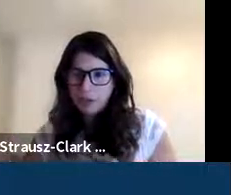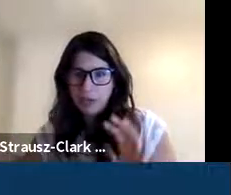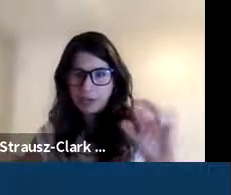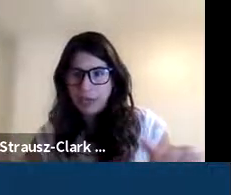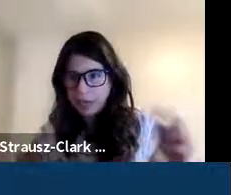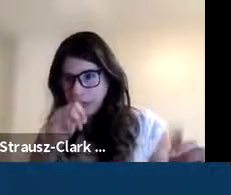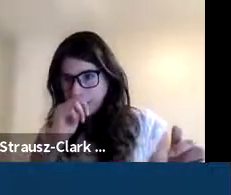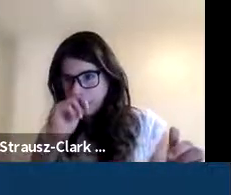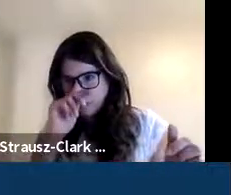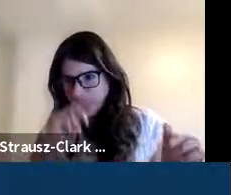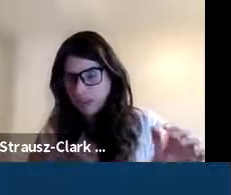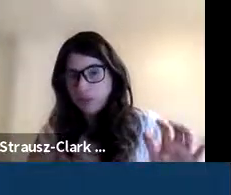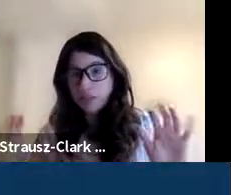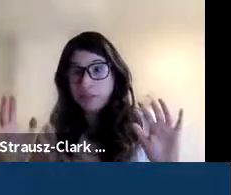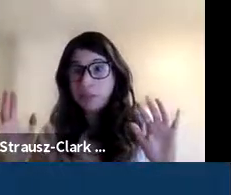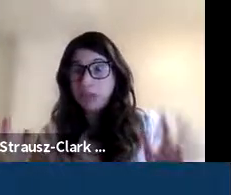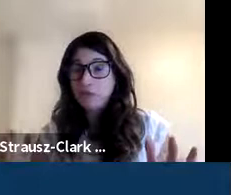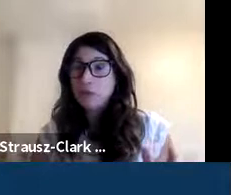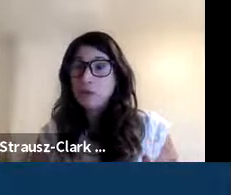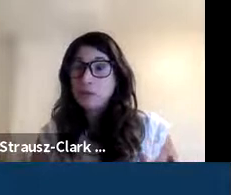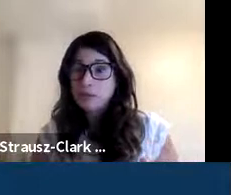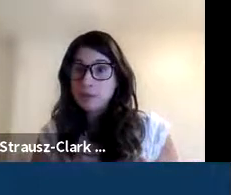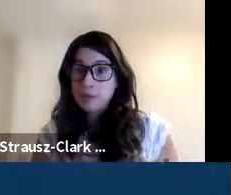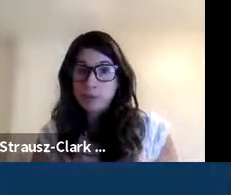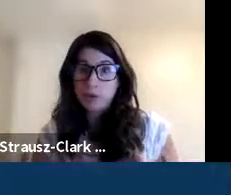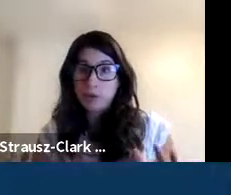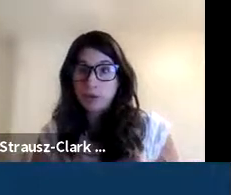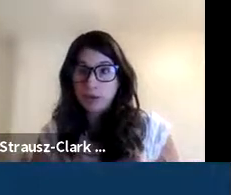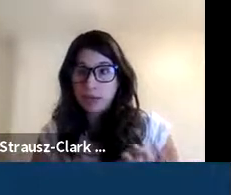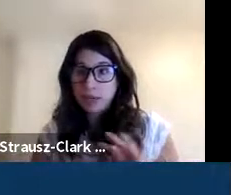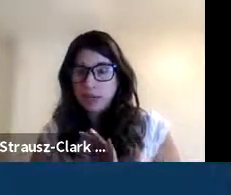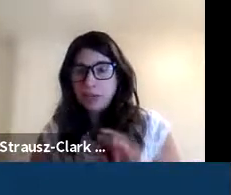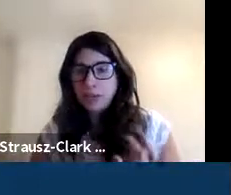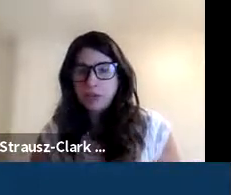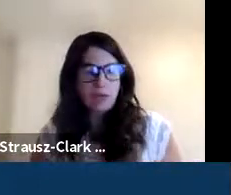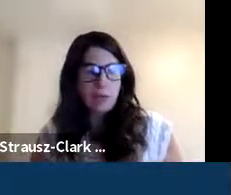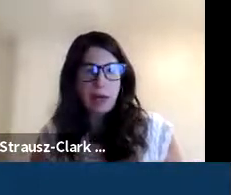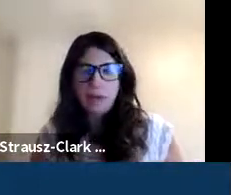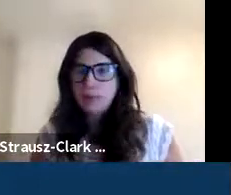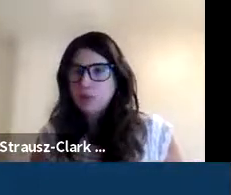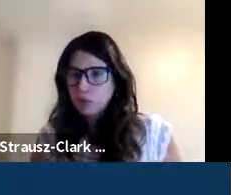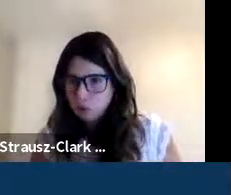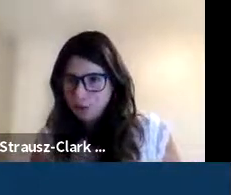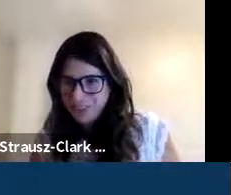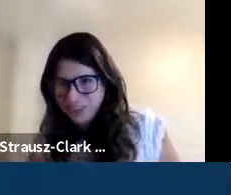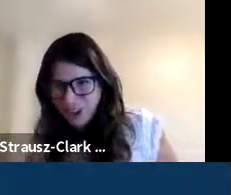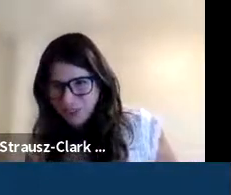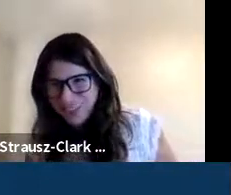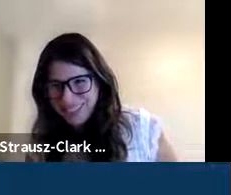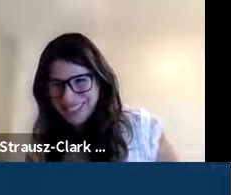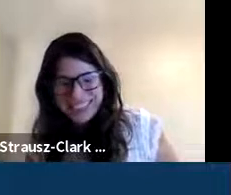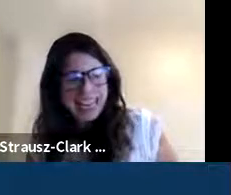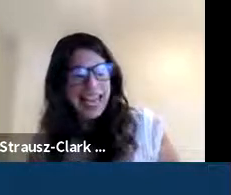third theme and take any clarifying questions from CRIS committee members only. Members of the public, I'm sure you will also